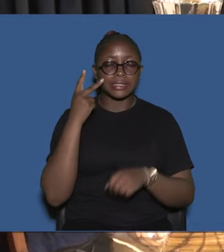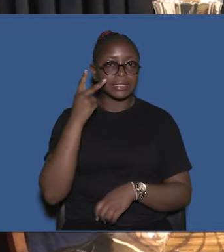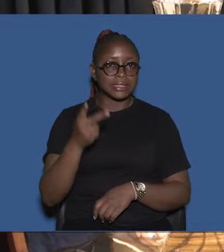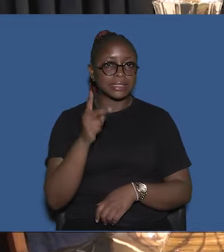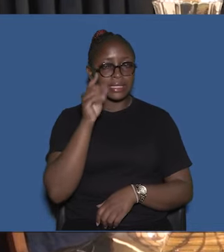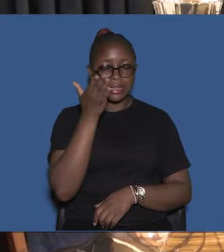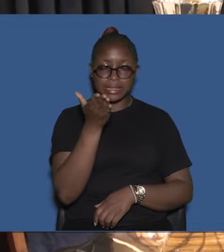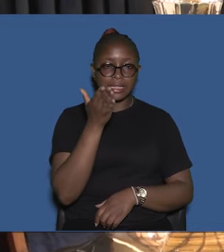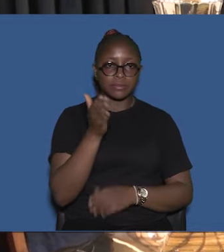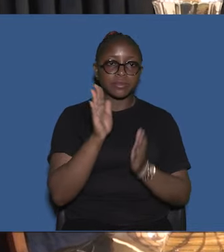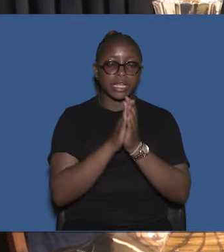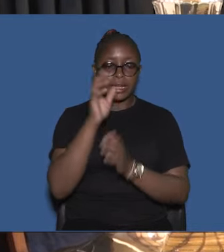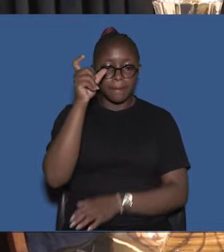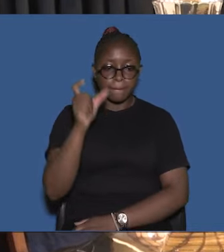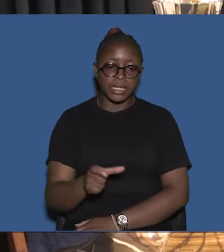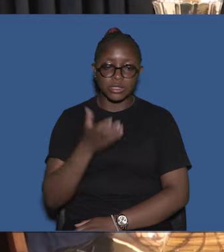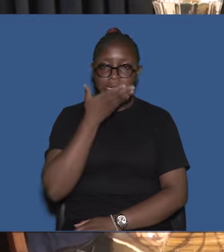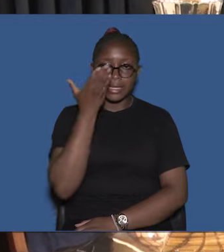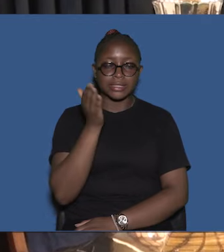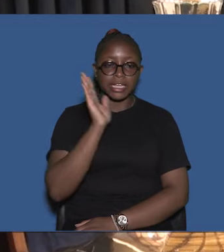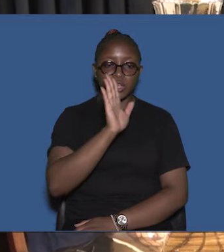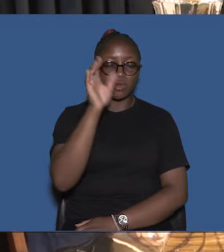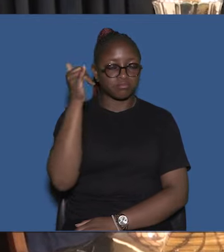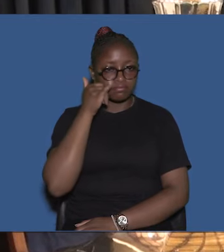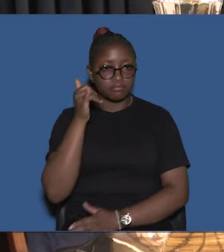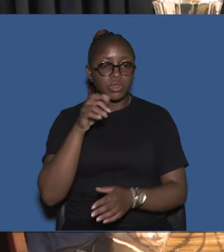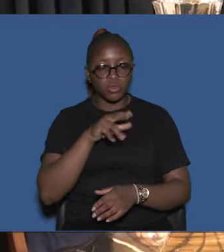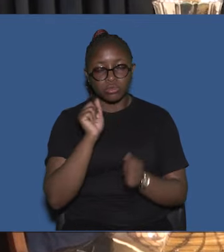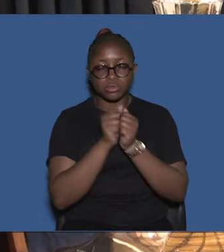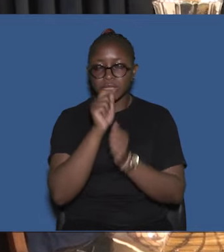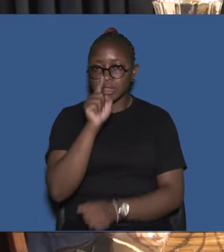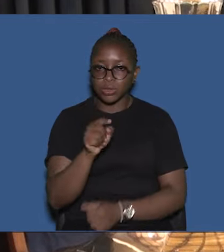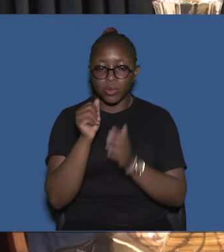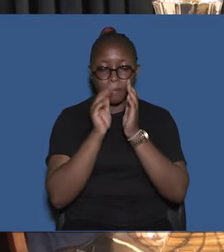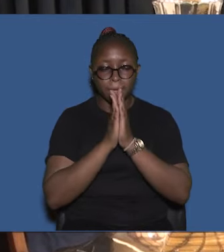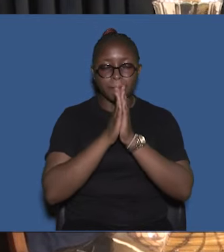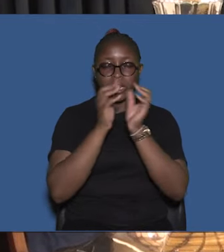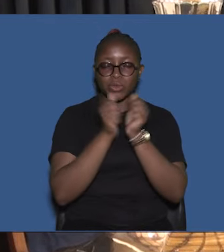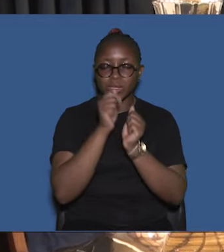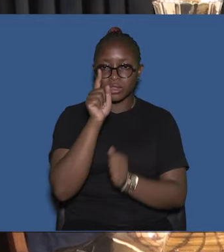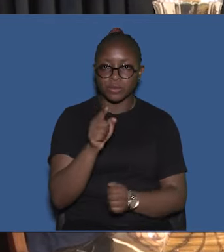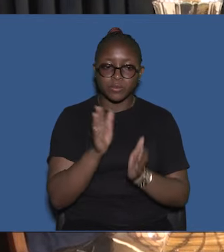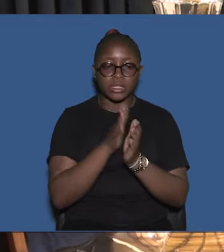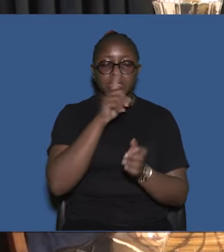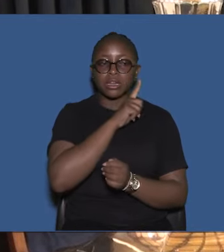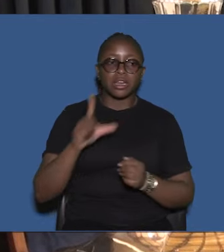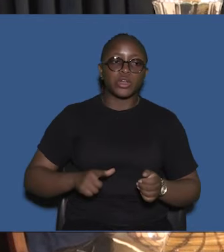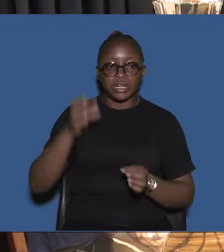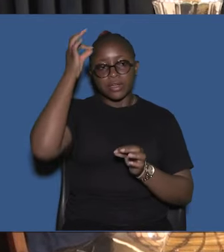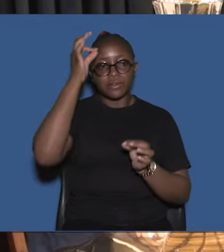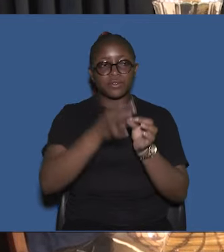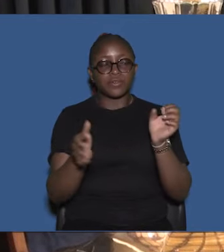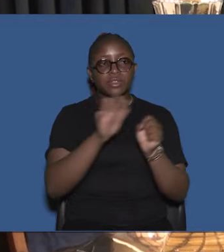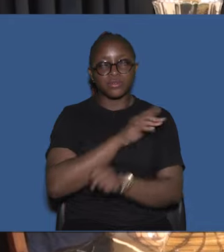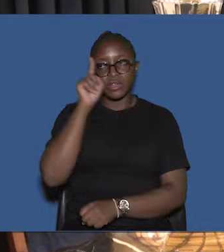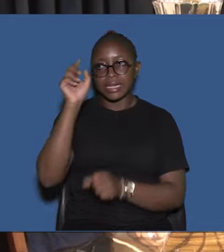will pick your call and walk with you and pray with you. And the Lord is faithful. He's our Savior.